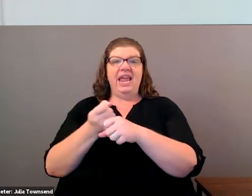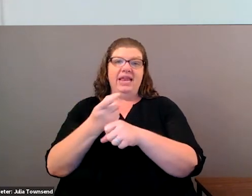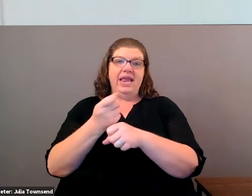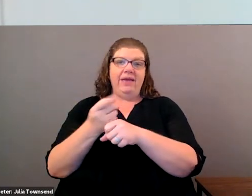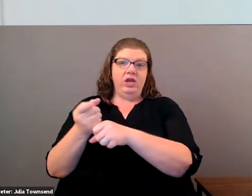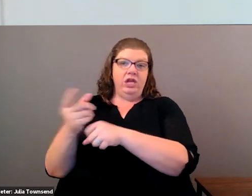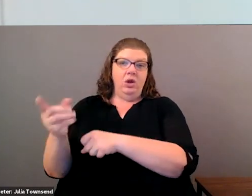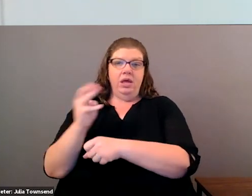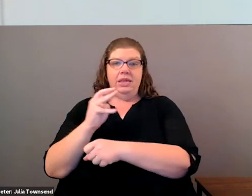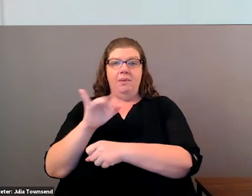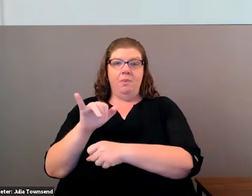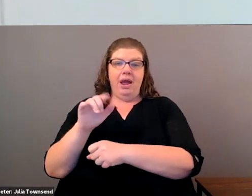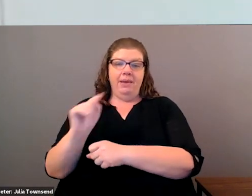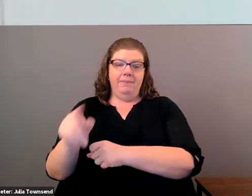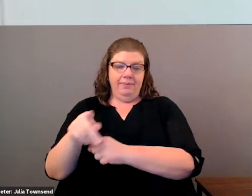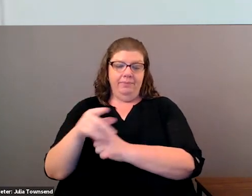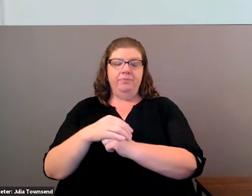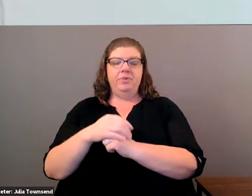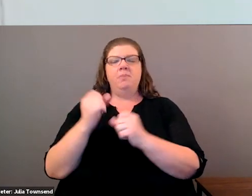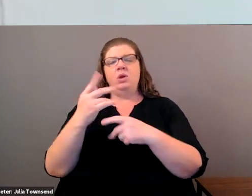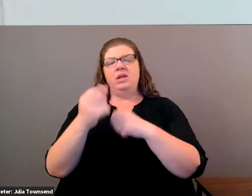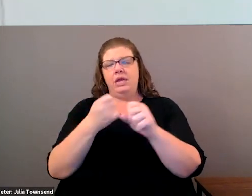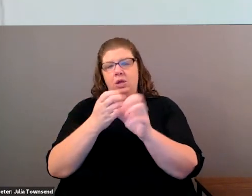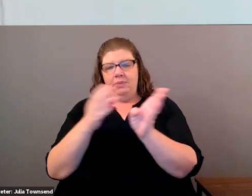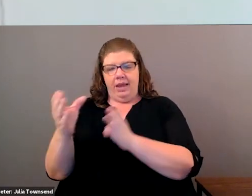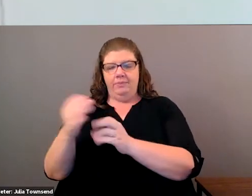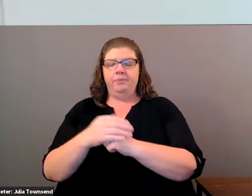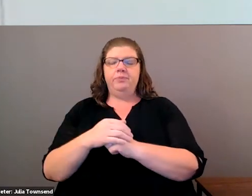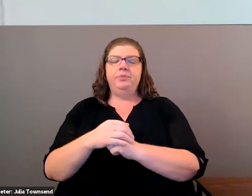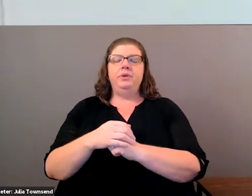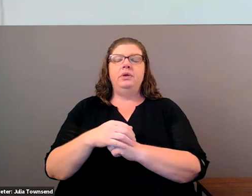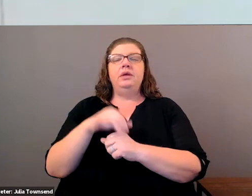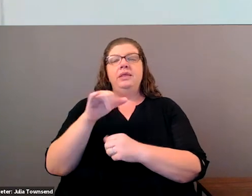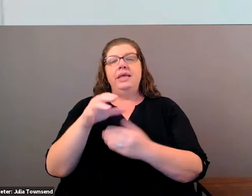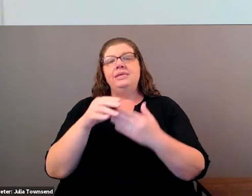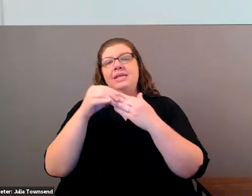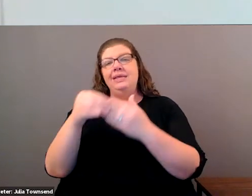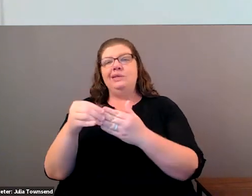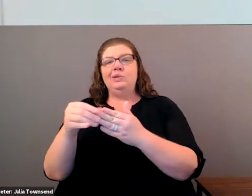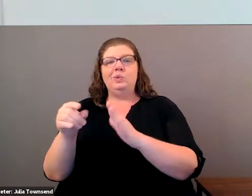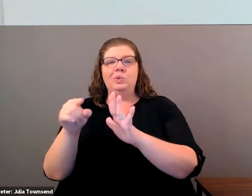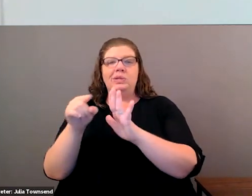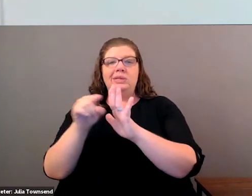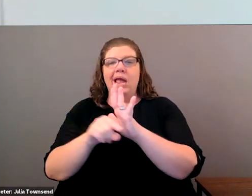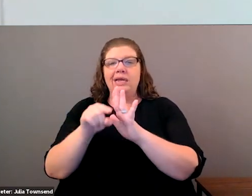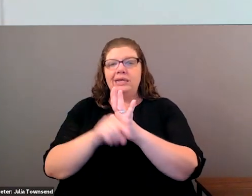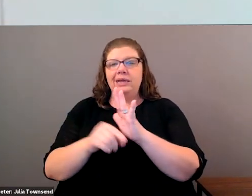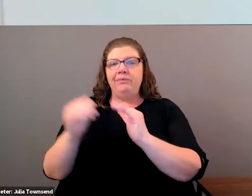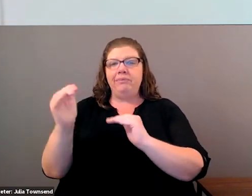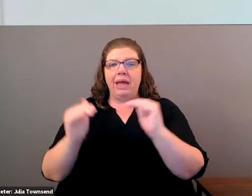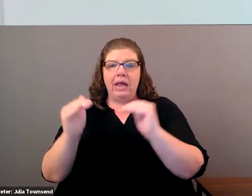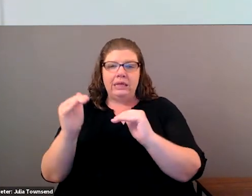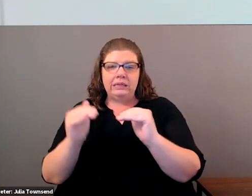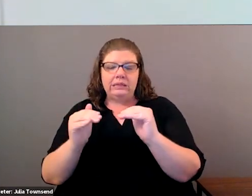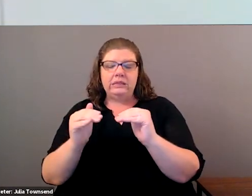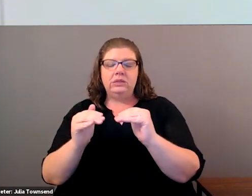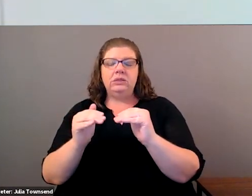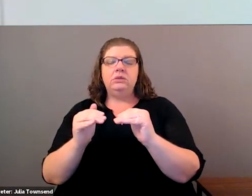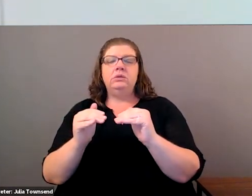MYP. This, like I mentioned before, this leads to the negative ending fund balance in